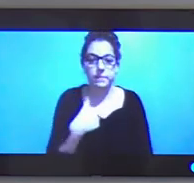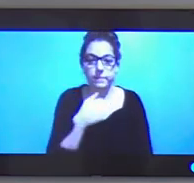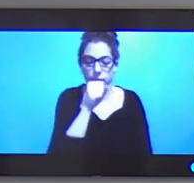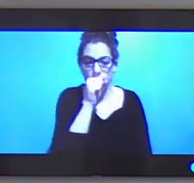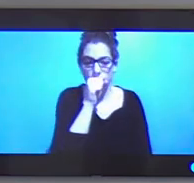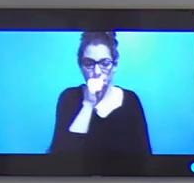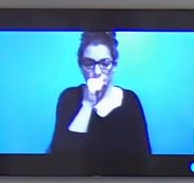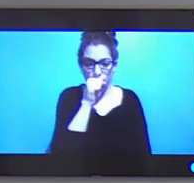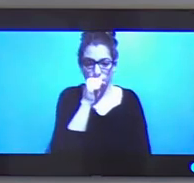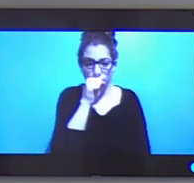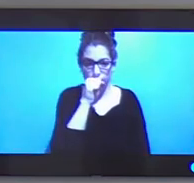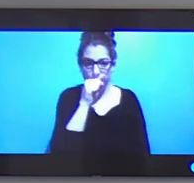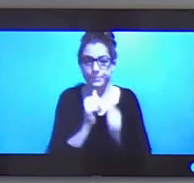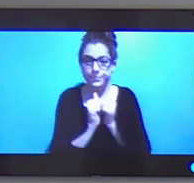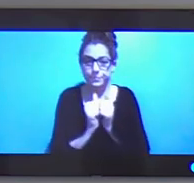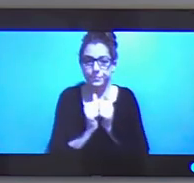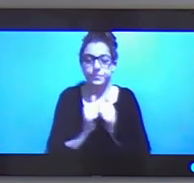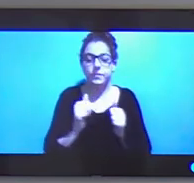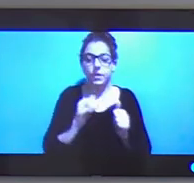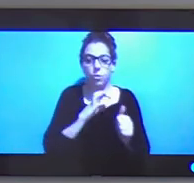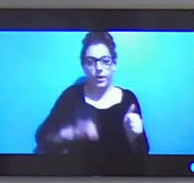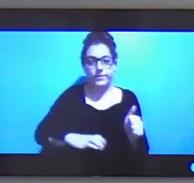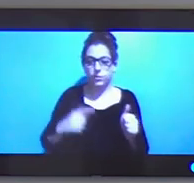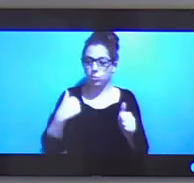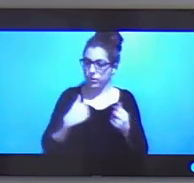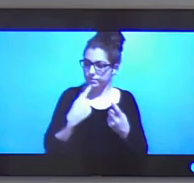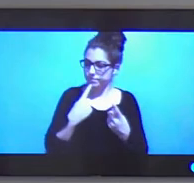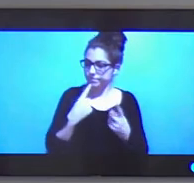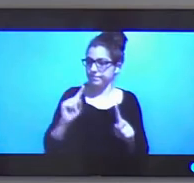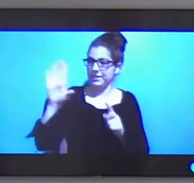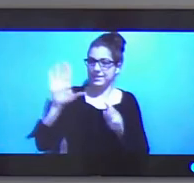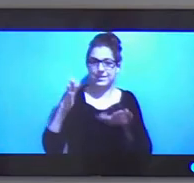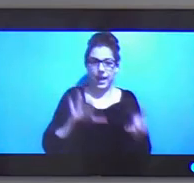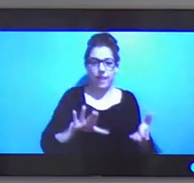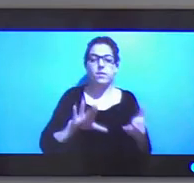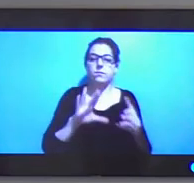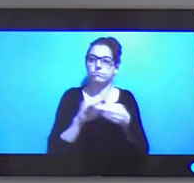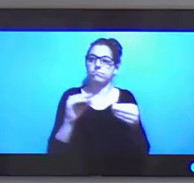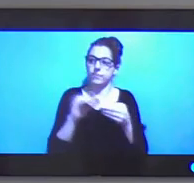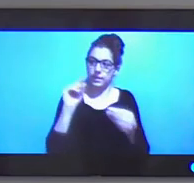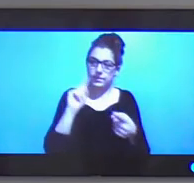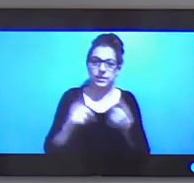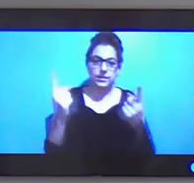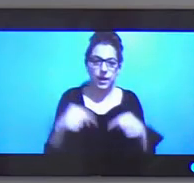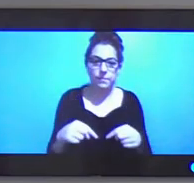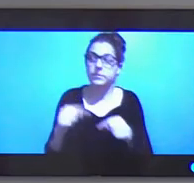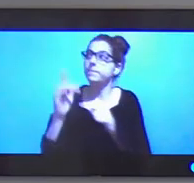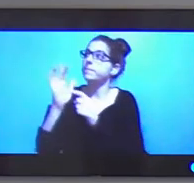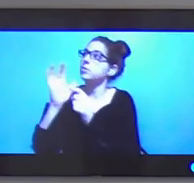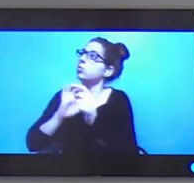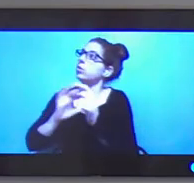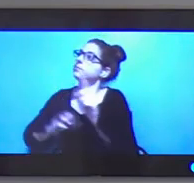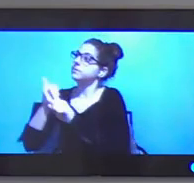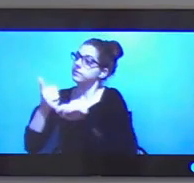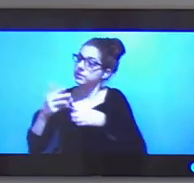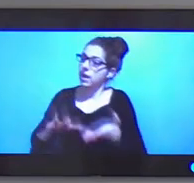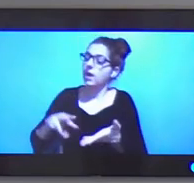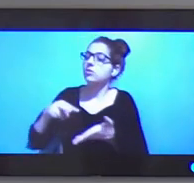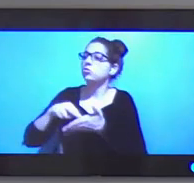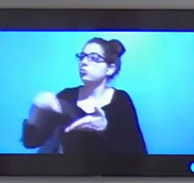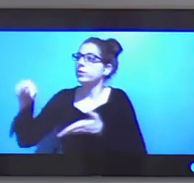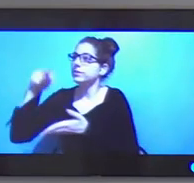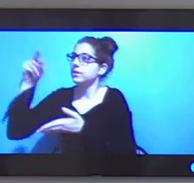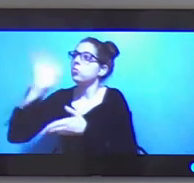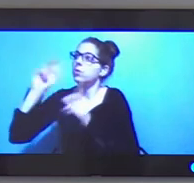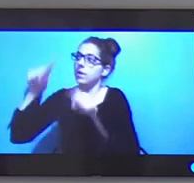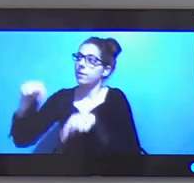Together as the body of Christ, we proclaim the Lord's death until he comes. Christ has died. Christ is risen. Christ will come again. With